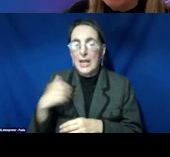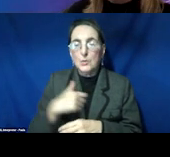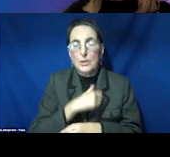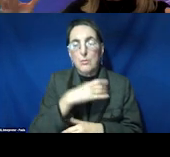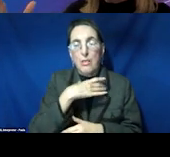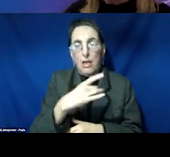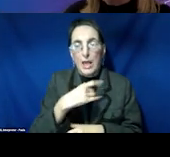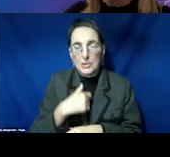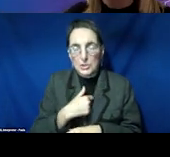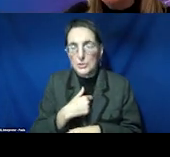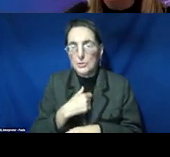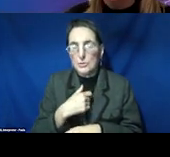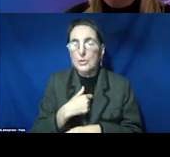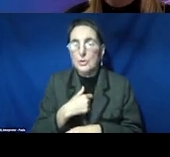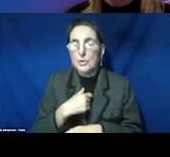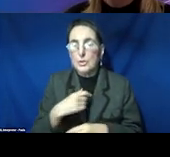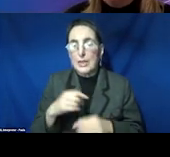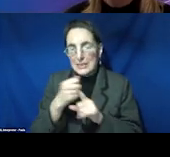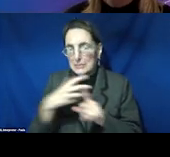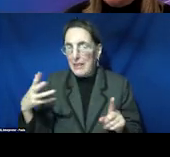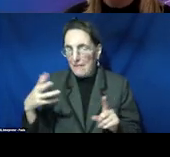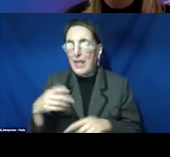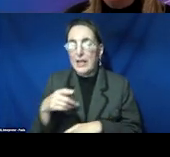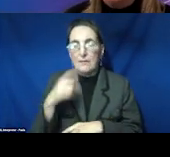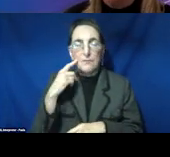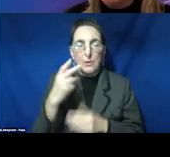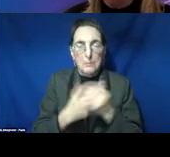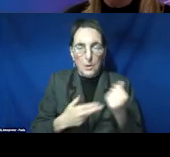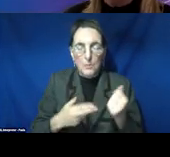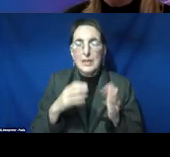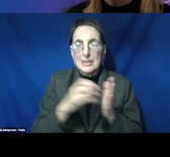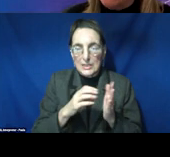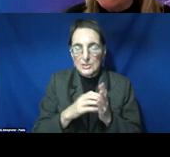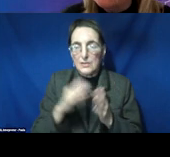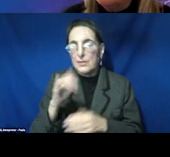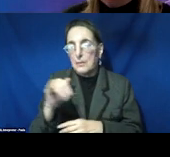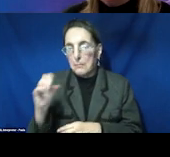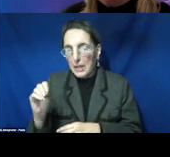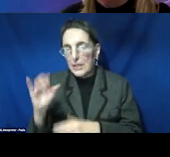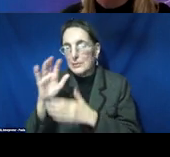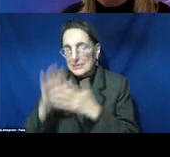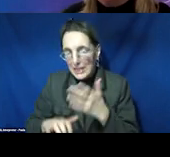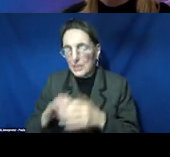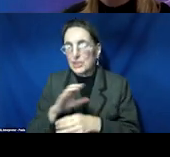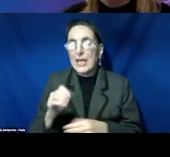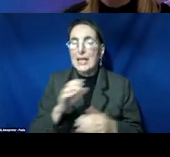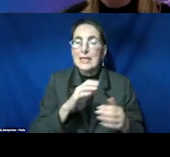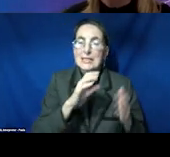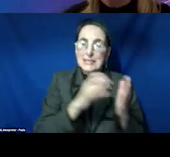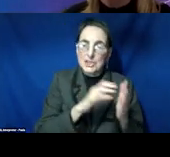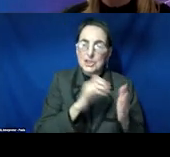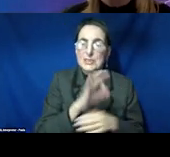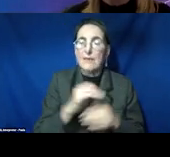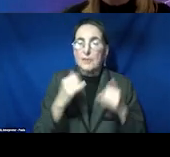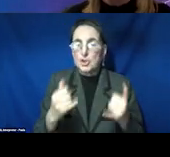to move this out and expand it to both sections of the biographical sketch and sections of current and